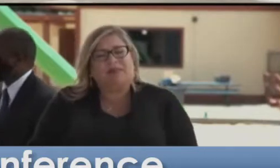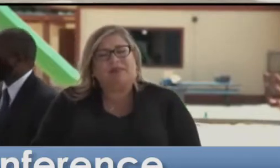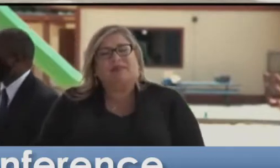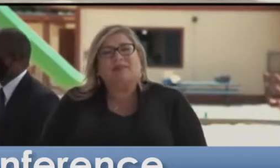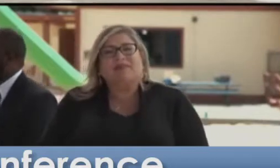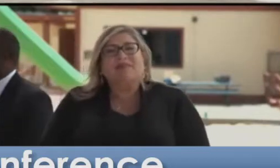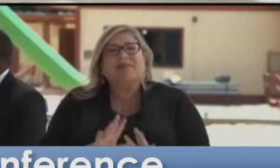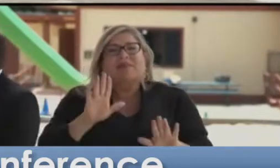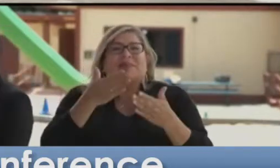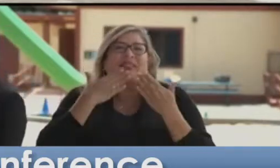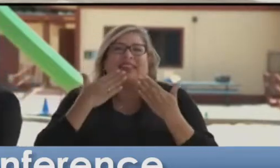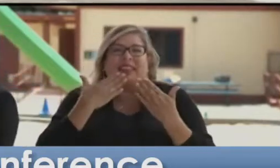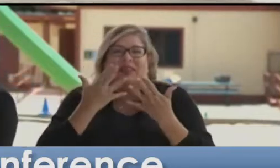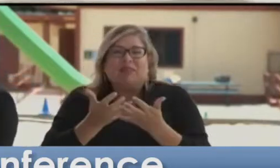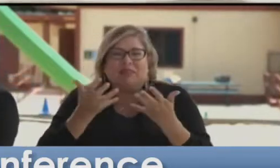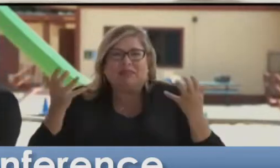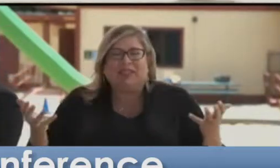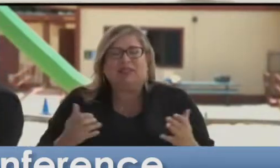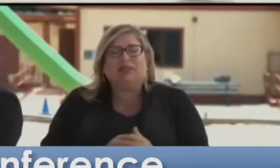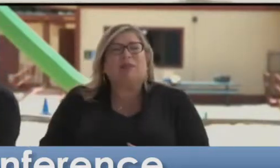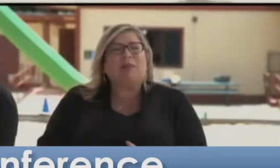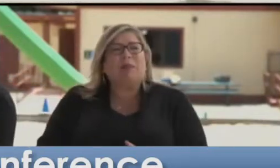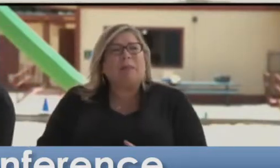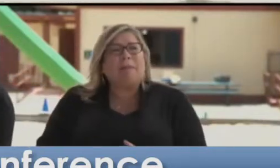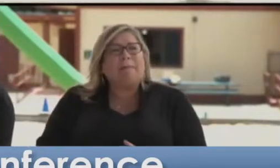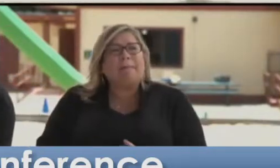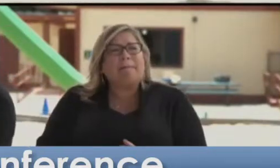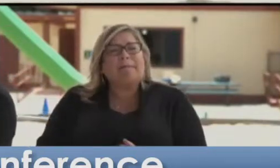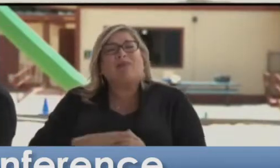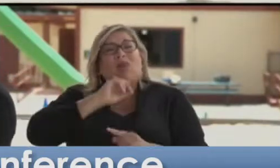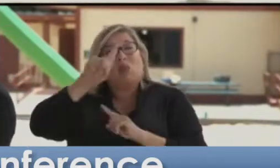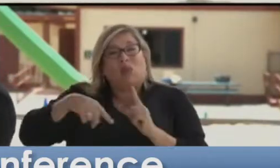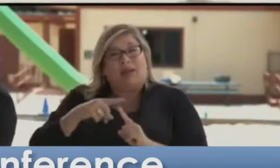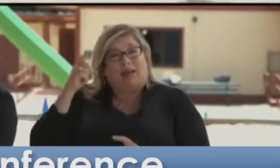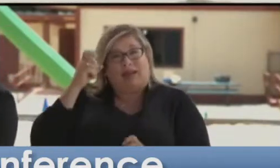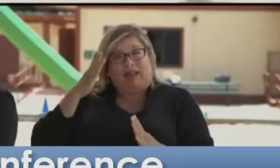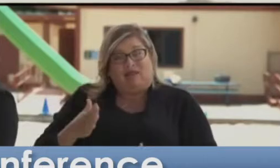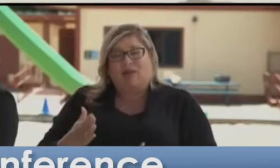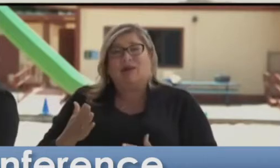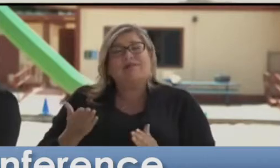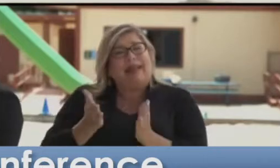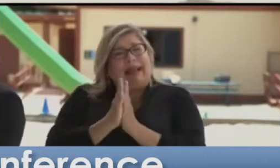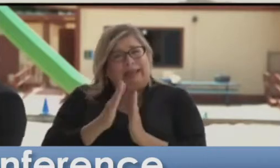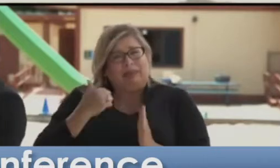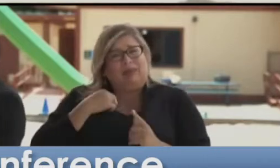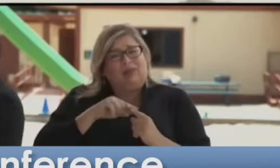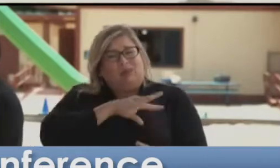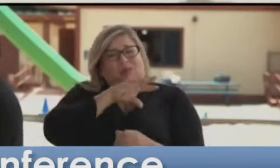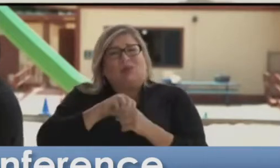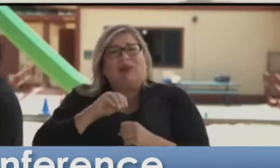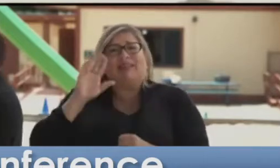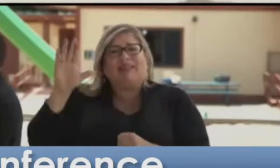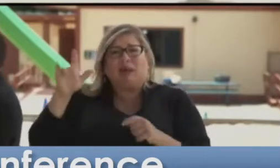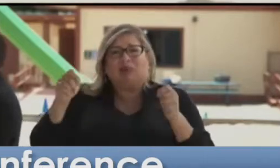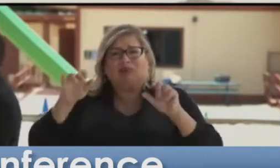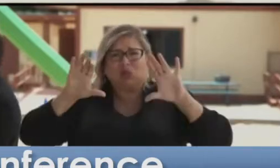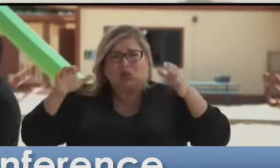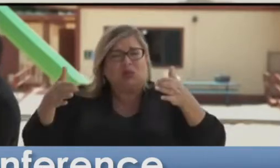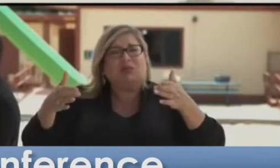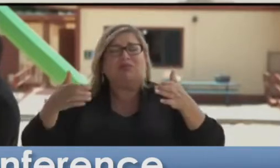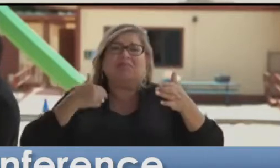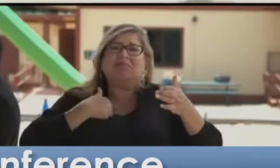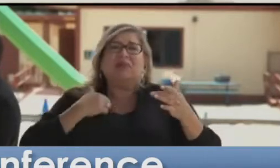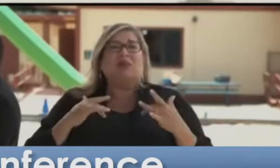Thank you very much. When the governor asked me to join his administration when he first entered, I was thrilled to do